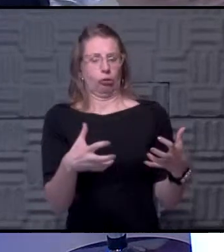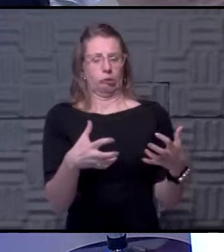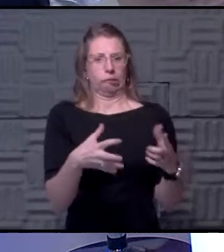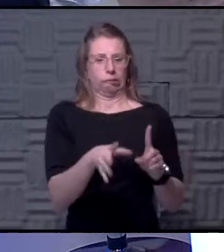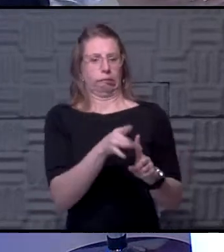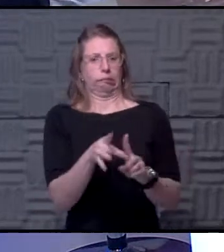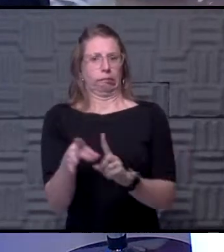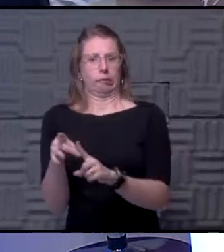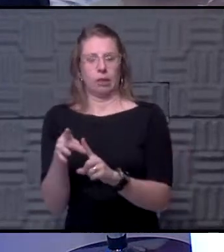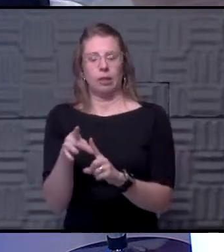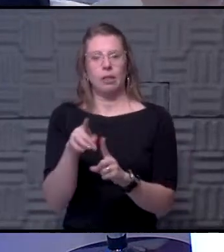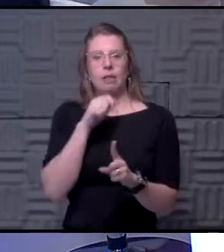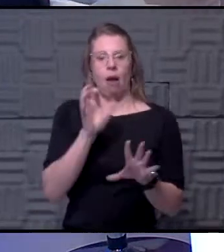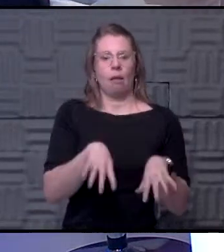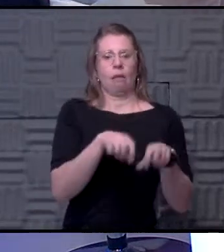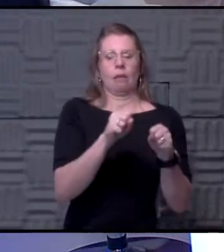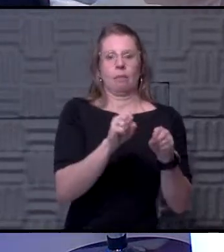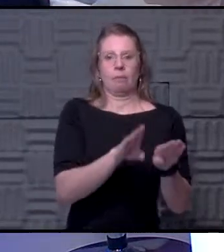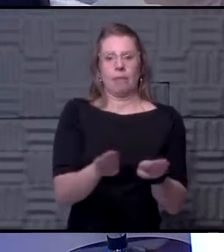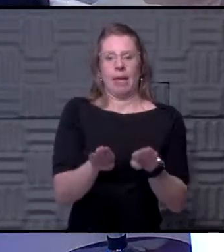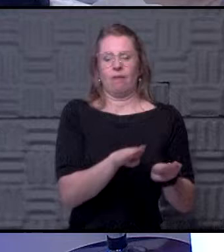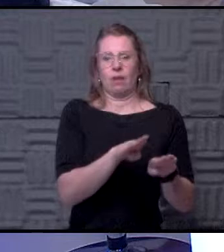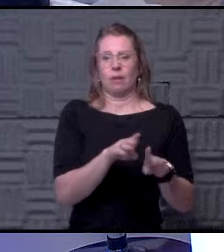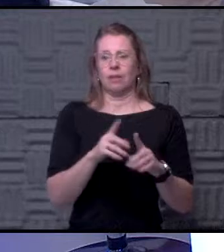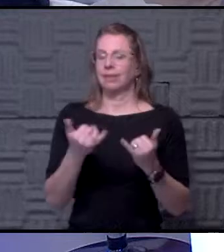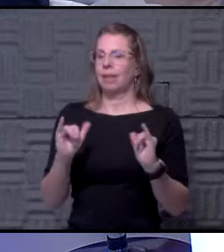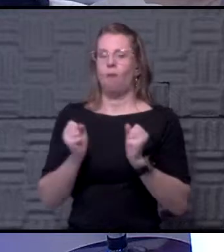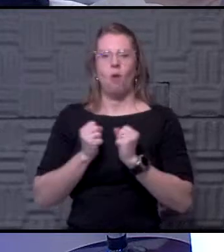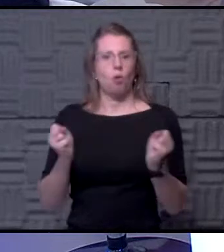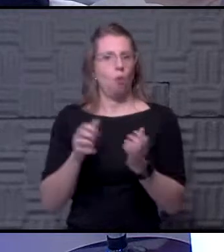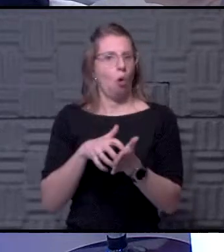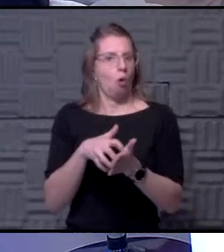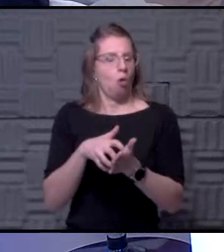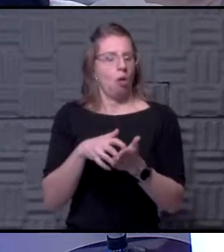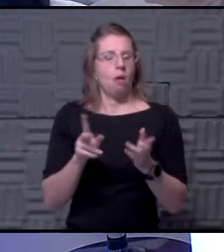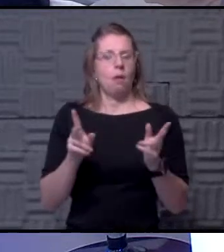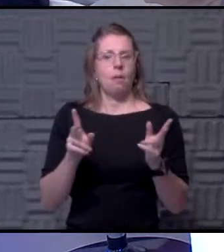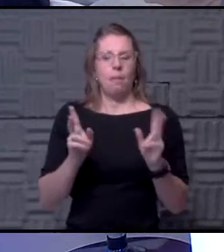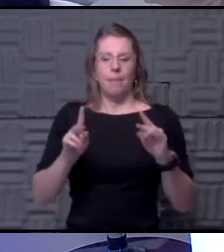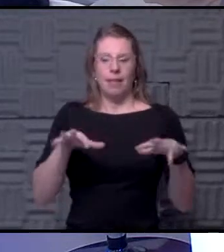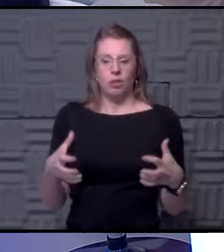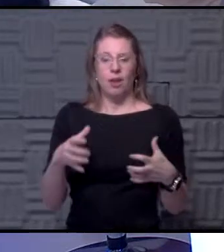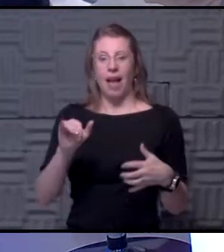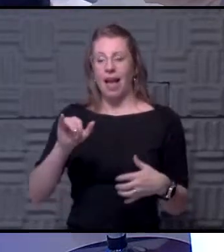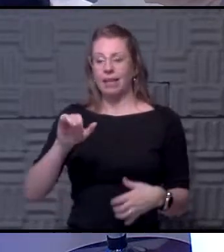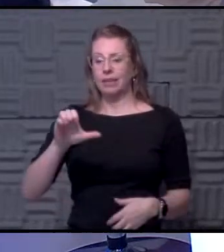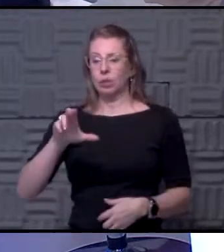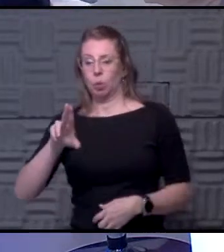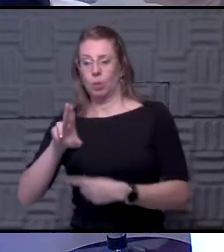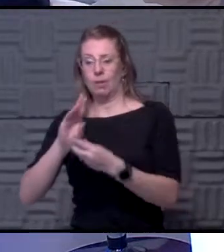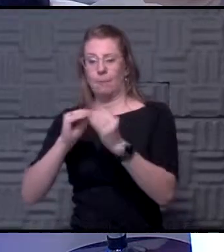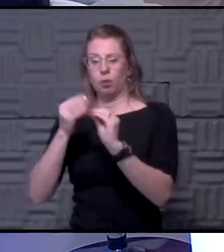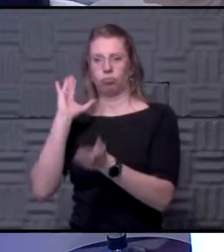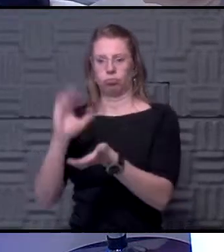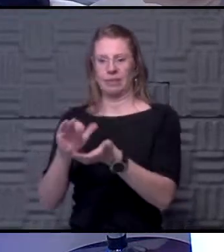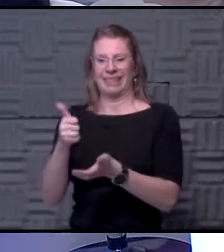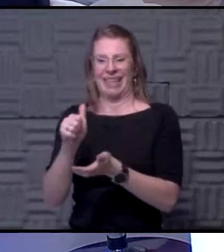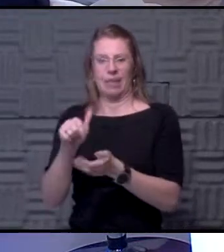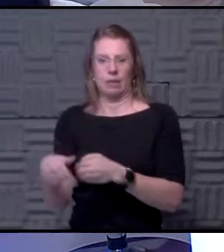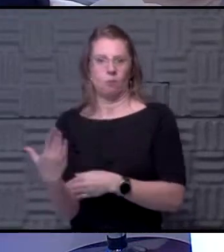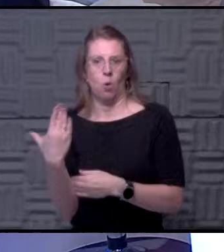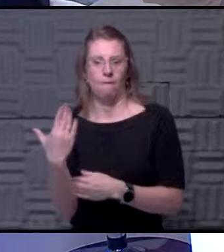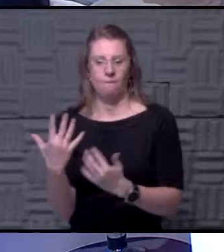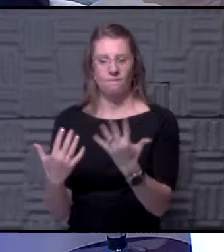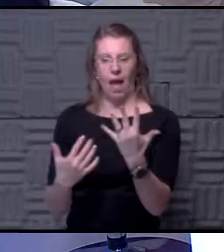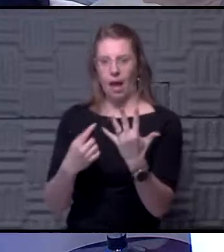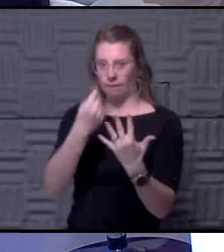wasn't doing a lot of those behaviors, but seemed to still get it. And it's still the vulnerable population. What's also interesting is our ICU numbers are way down, right? Our ICU's down to 10 this morning with